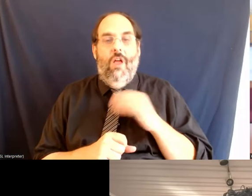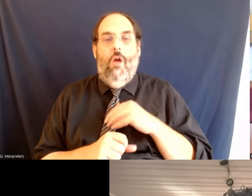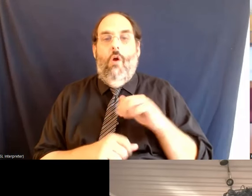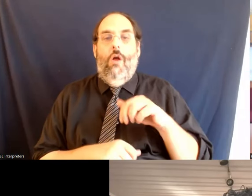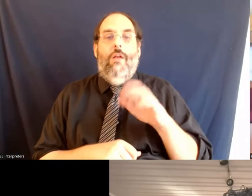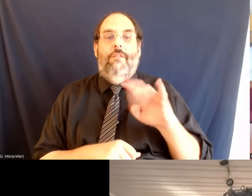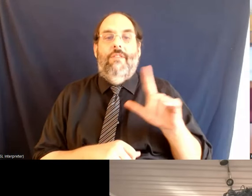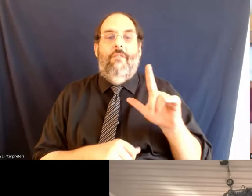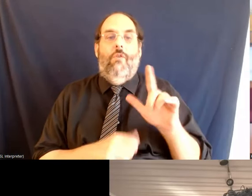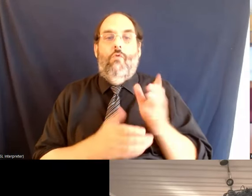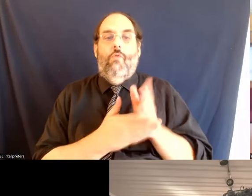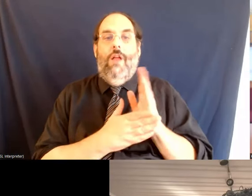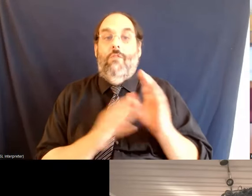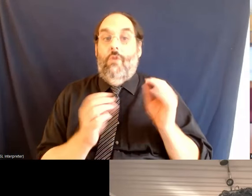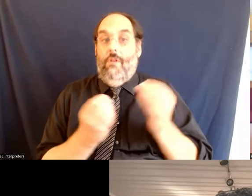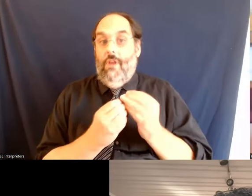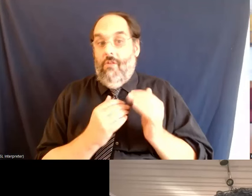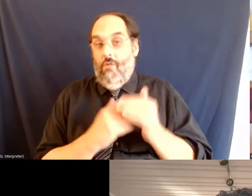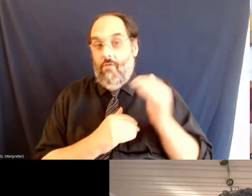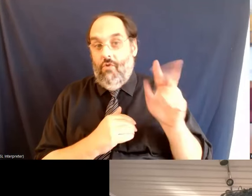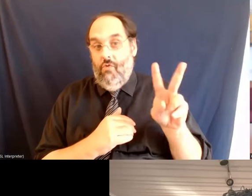civil rights organization with over